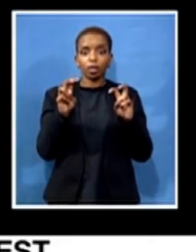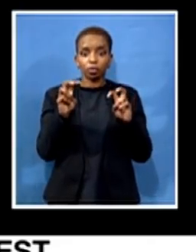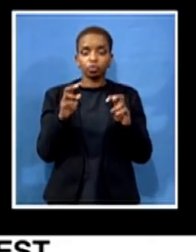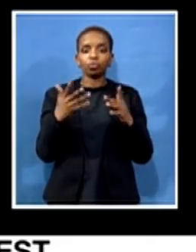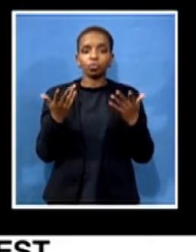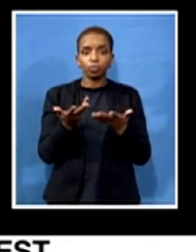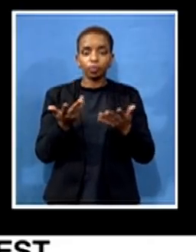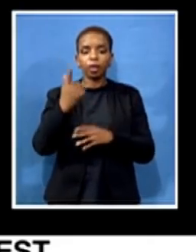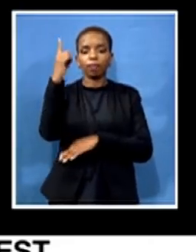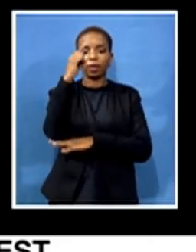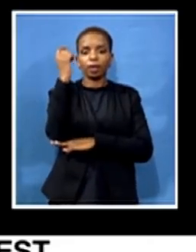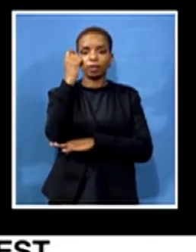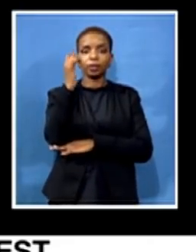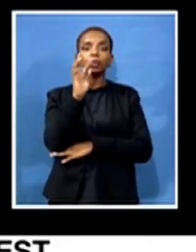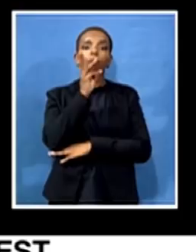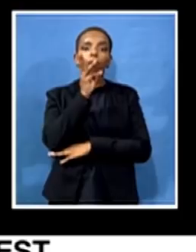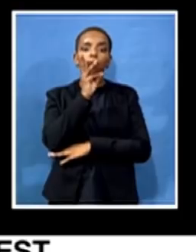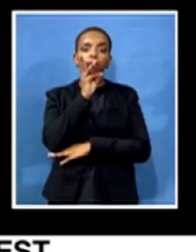Yes, it is a problem.